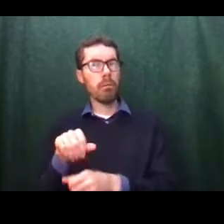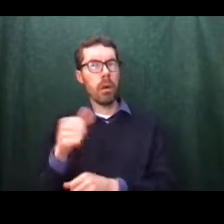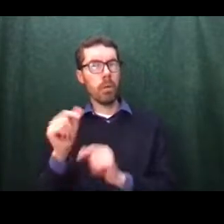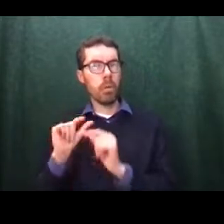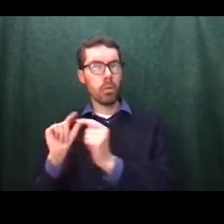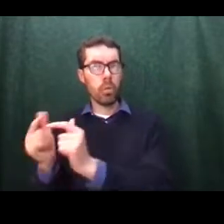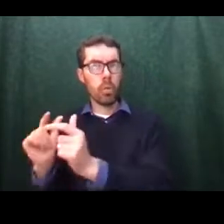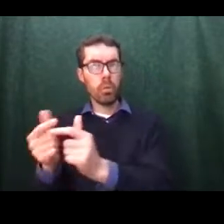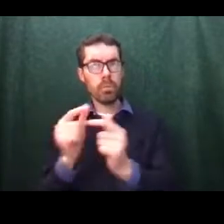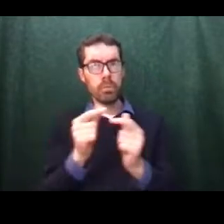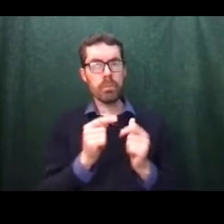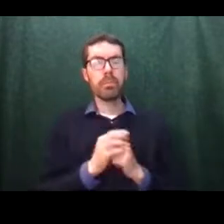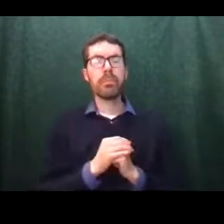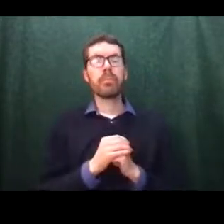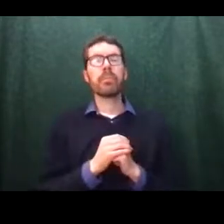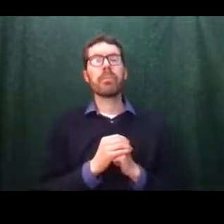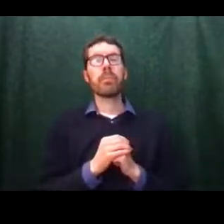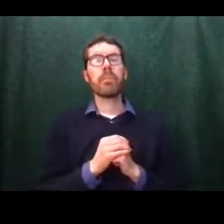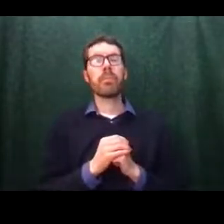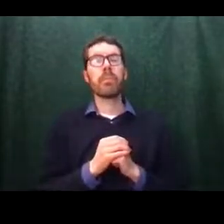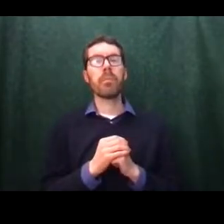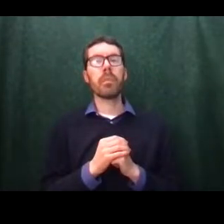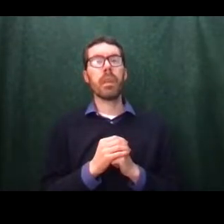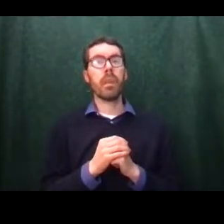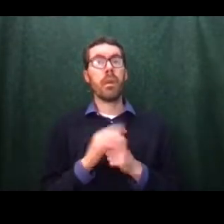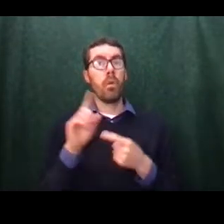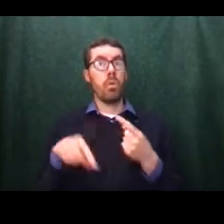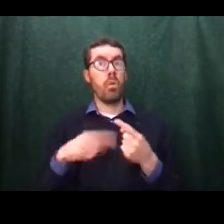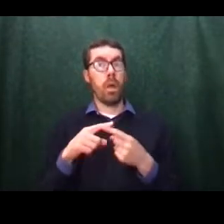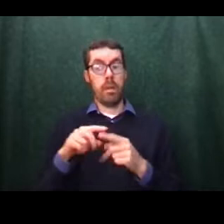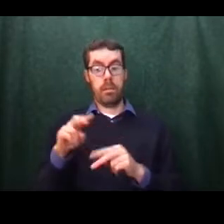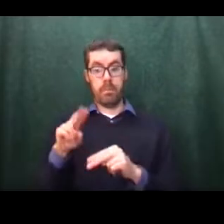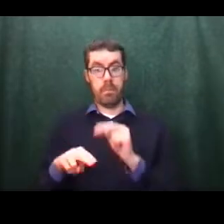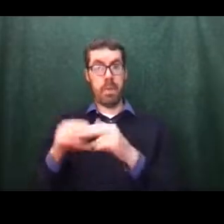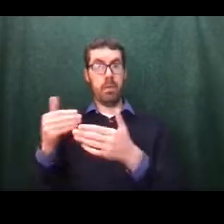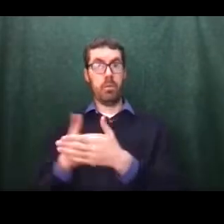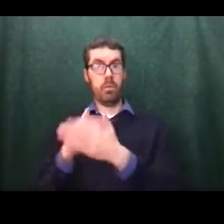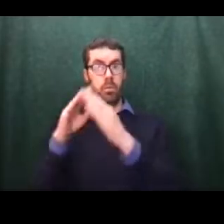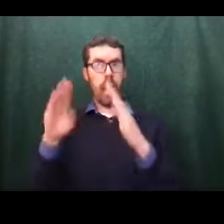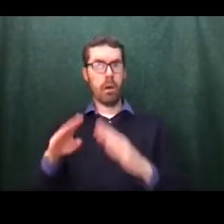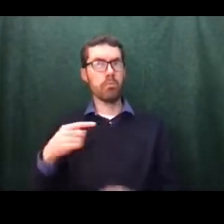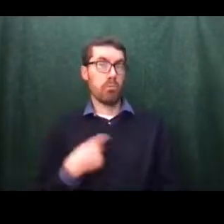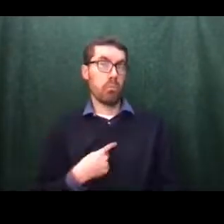Is the fact that when housing is built, which we need,